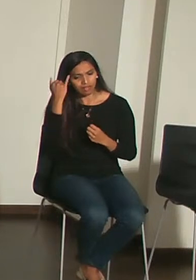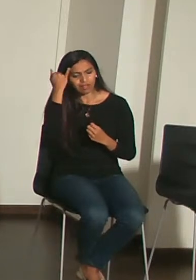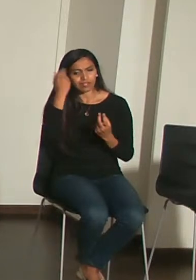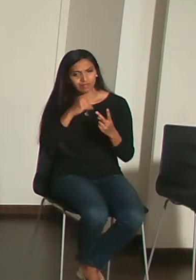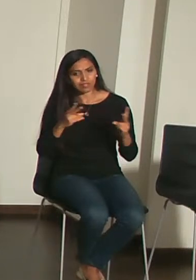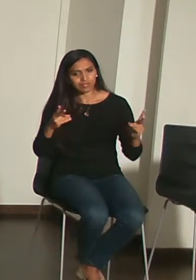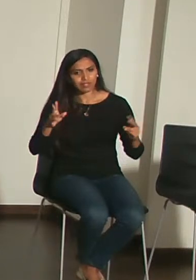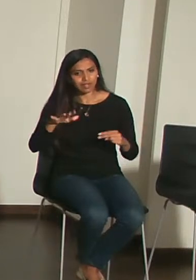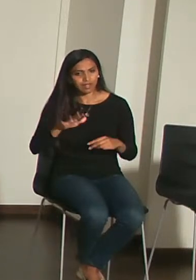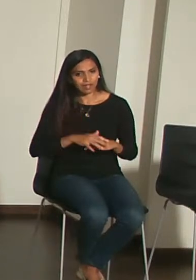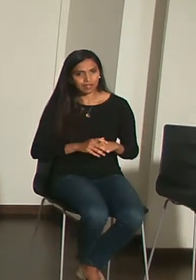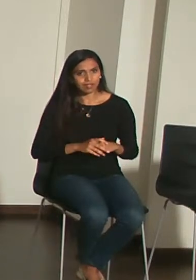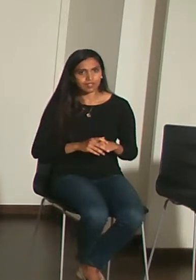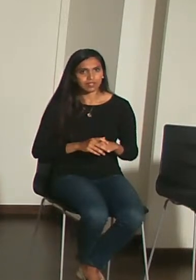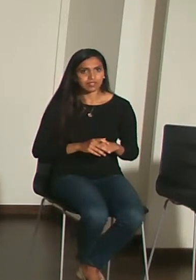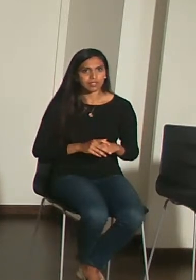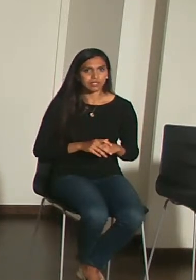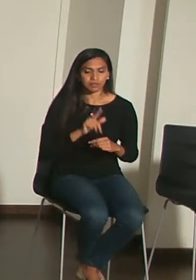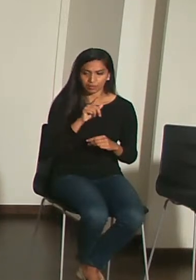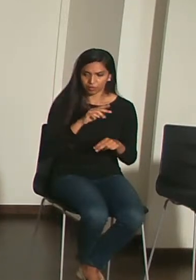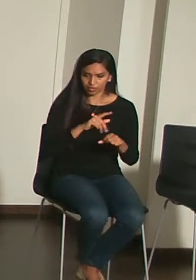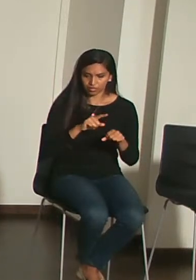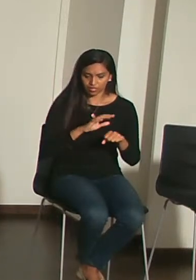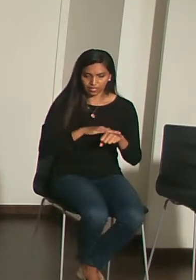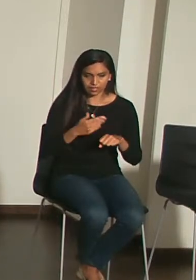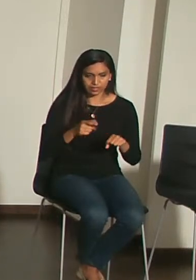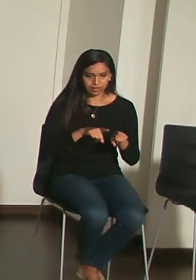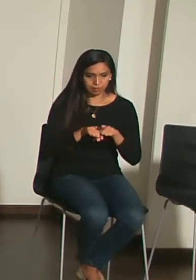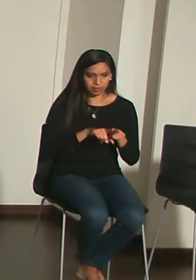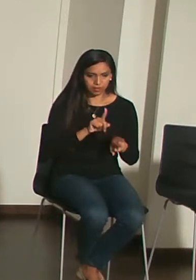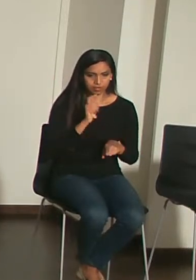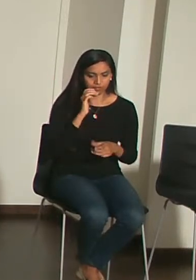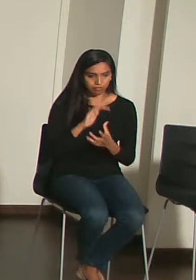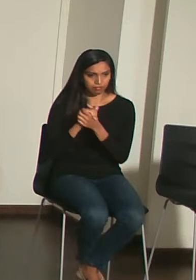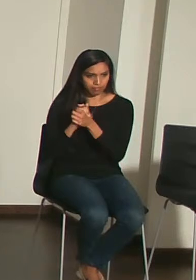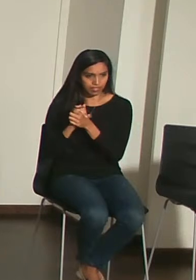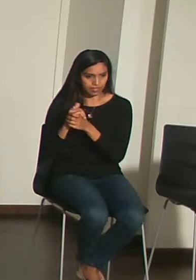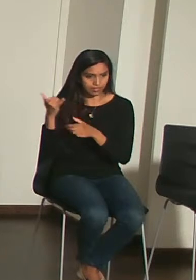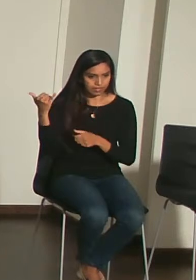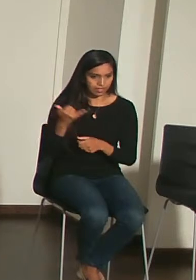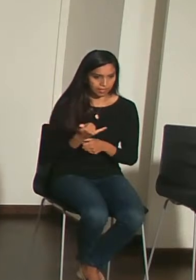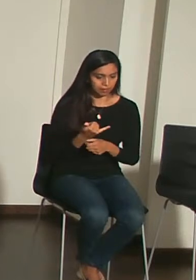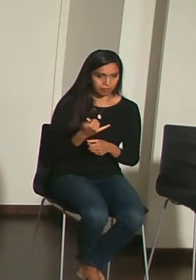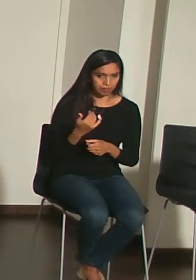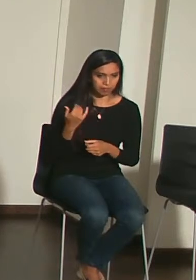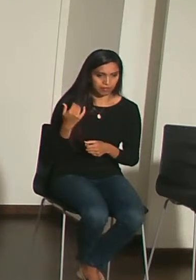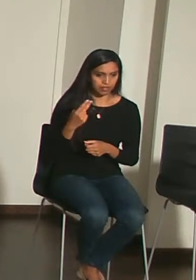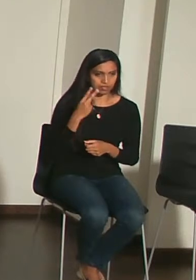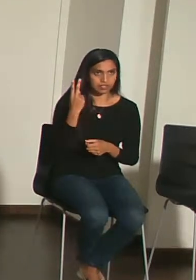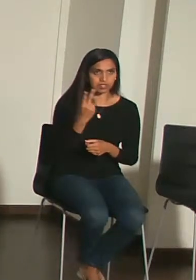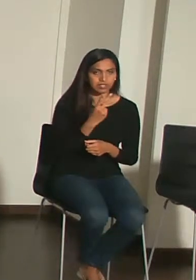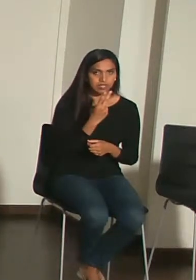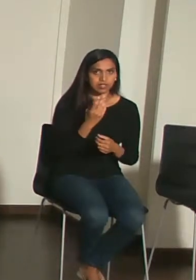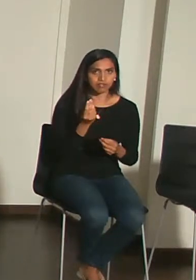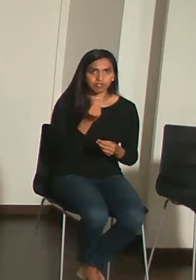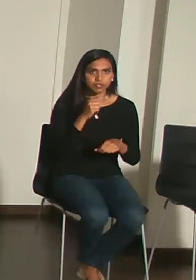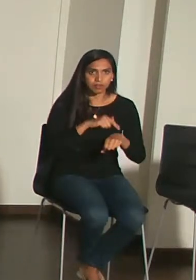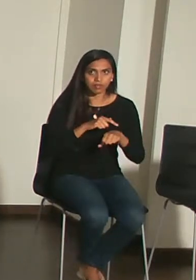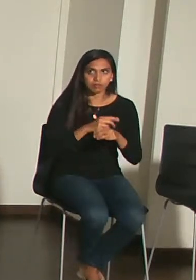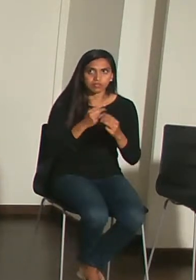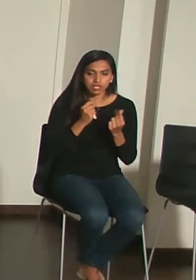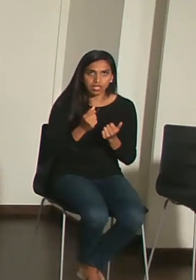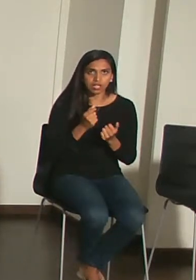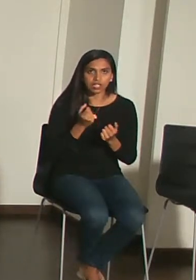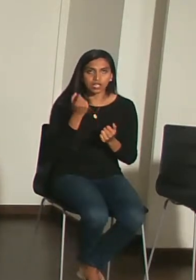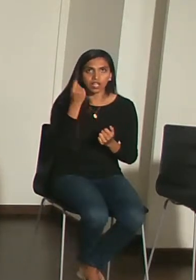it's because that you bring a friend along once for a museum visit, and then that friend knows nothing, and then suddenly you know a lot